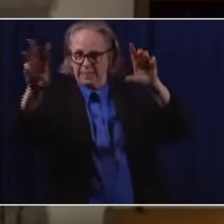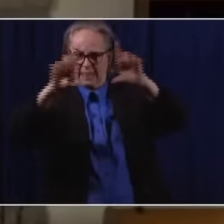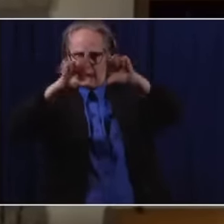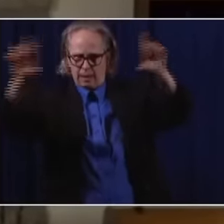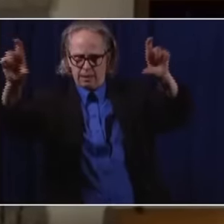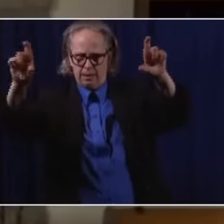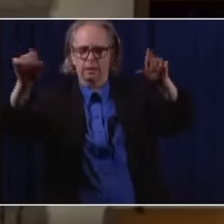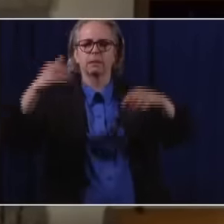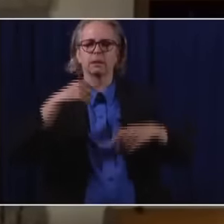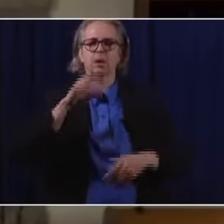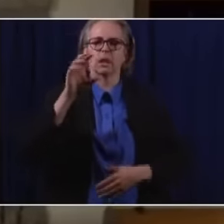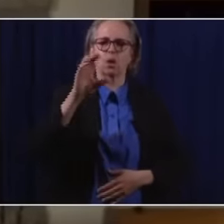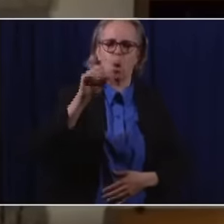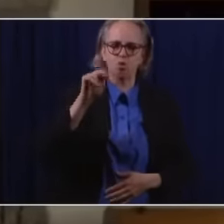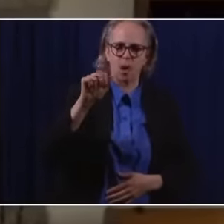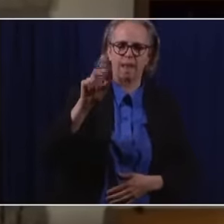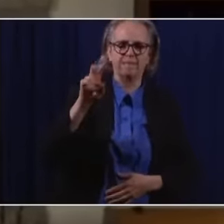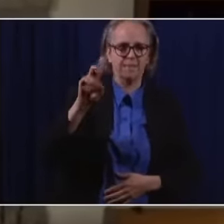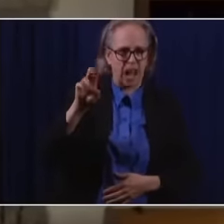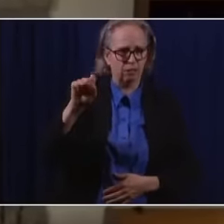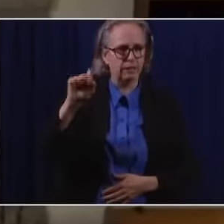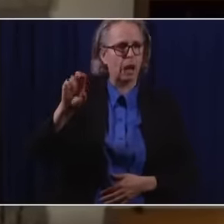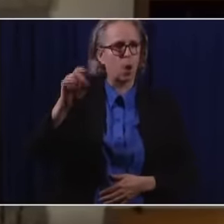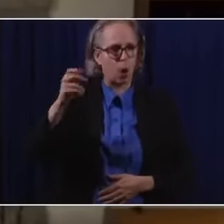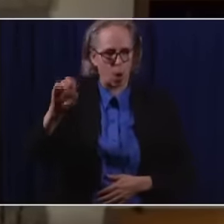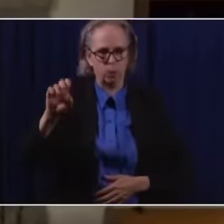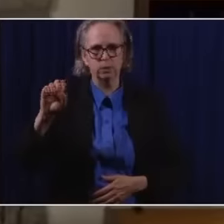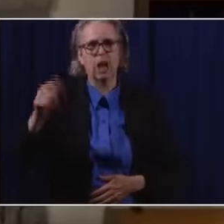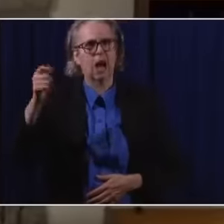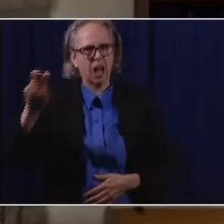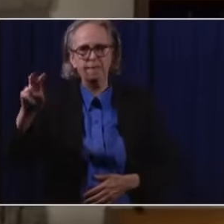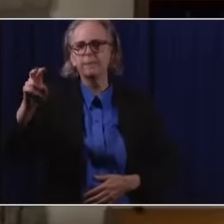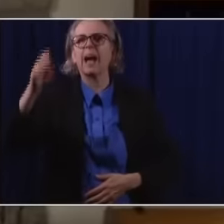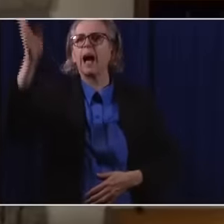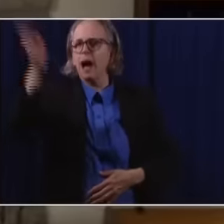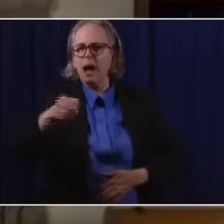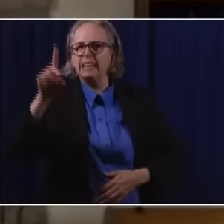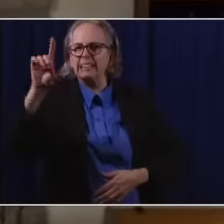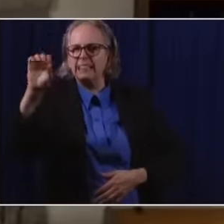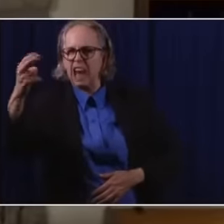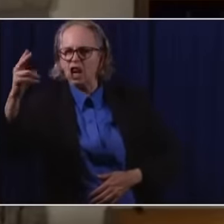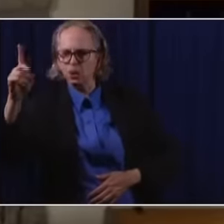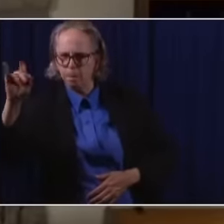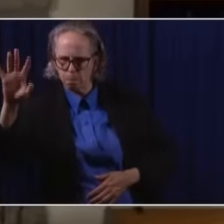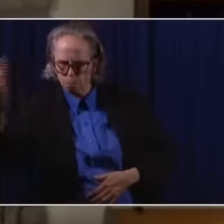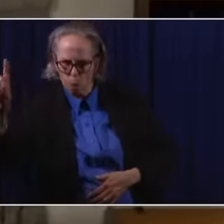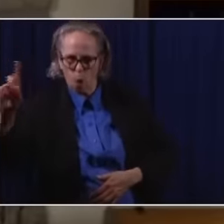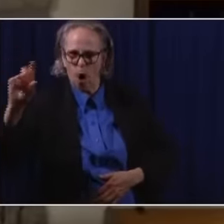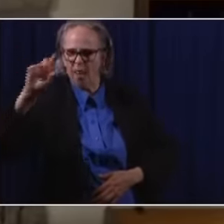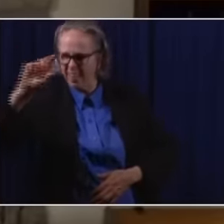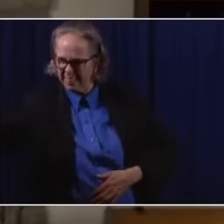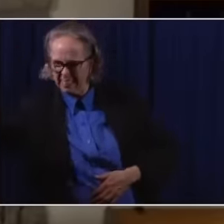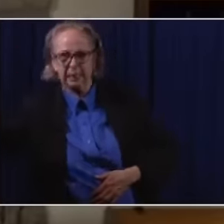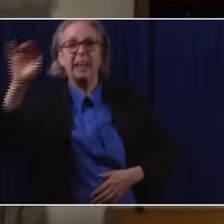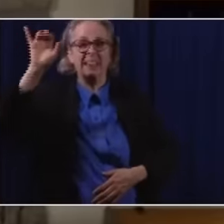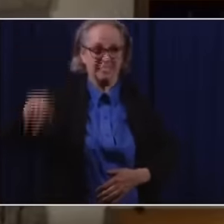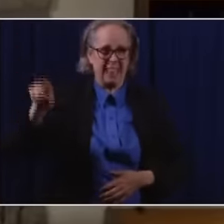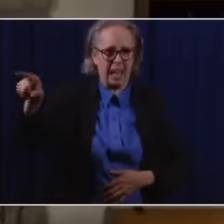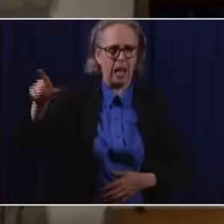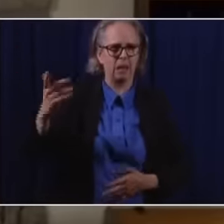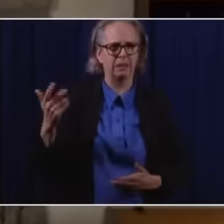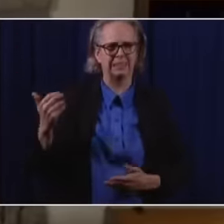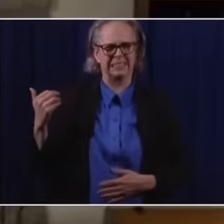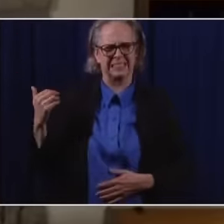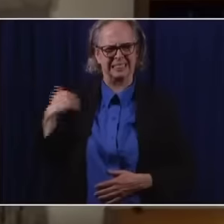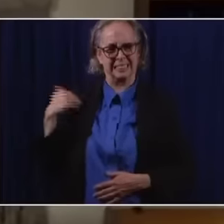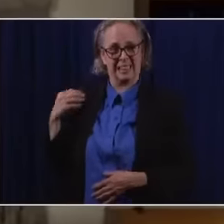keep informed. Nursing facilities were permitted to allow indoor visitation beginning October 12th, and we hope that they have